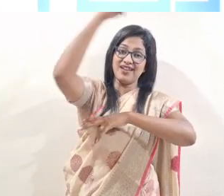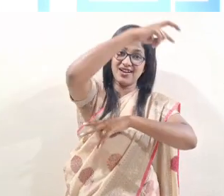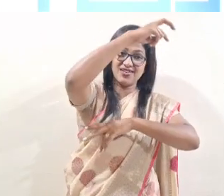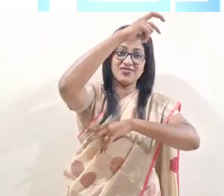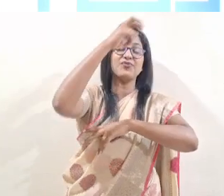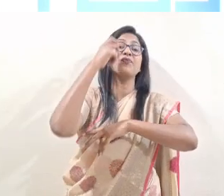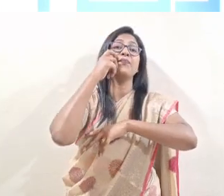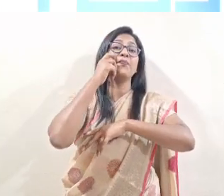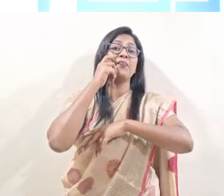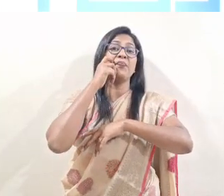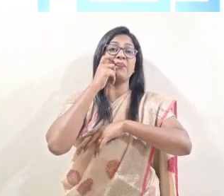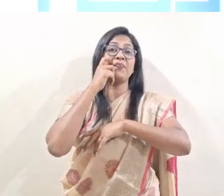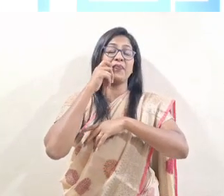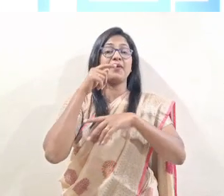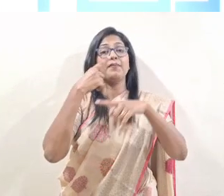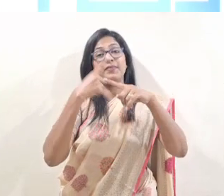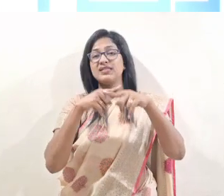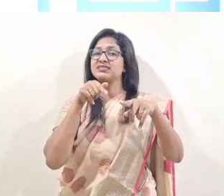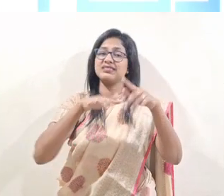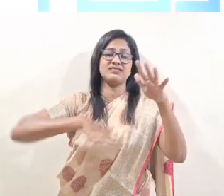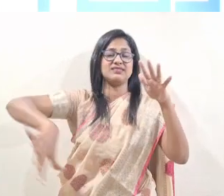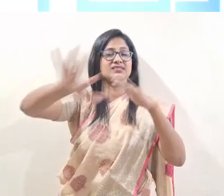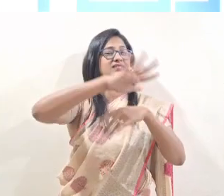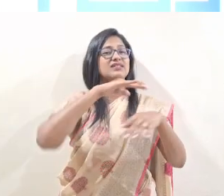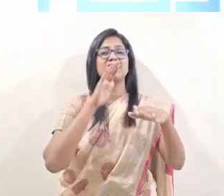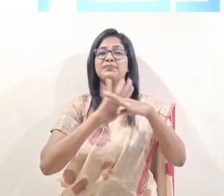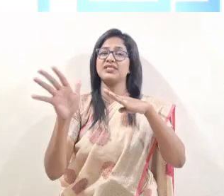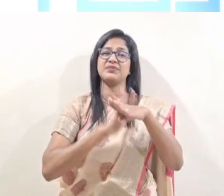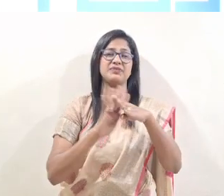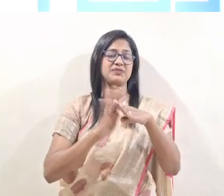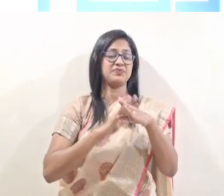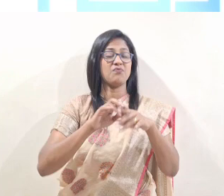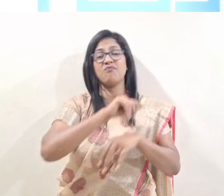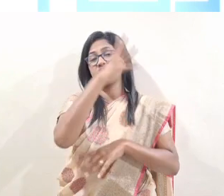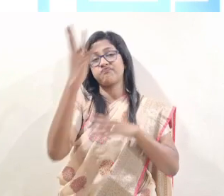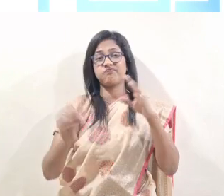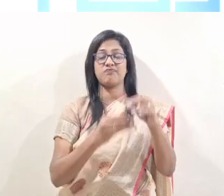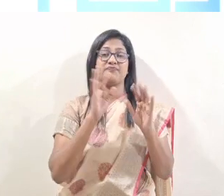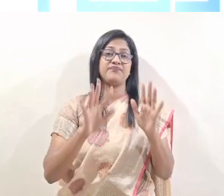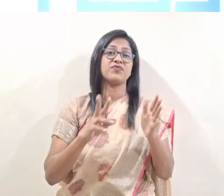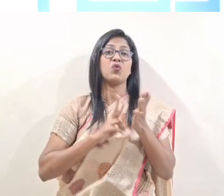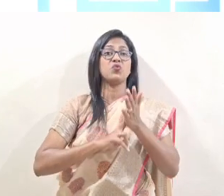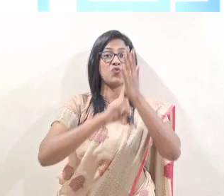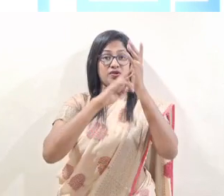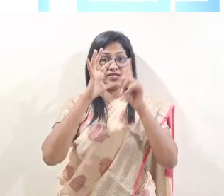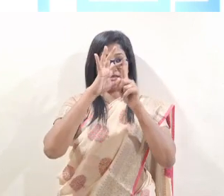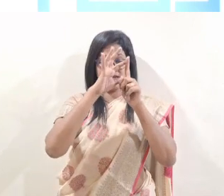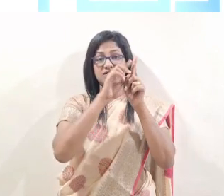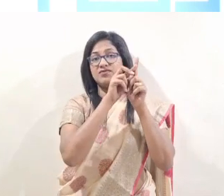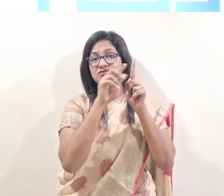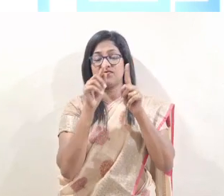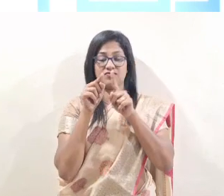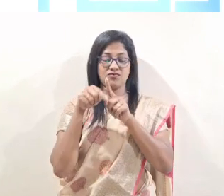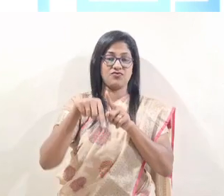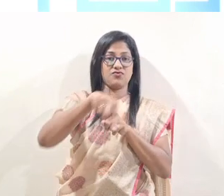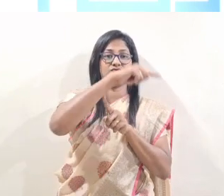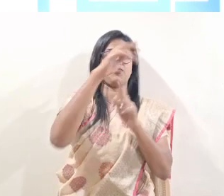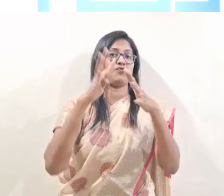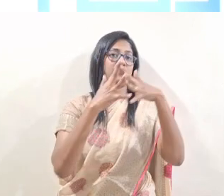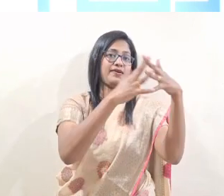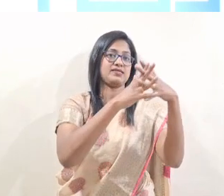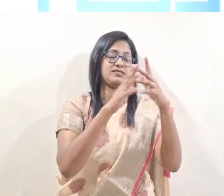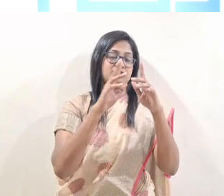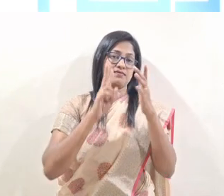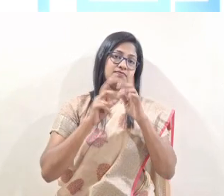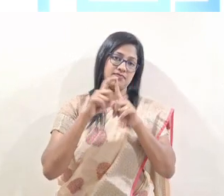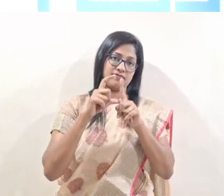flyover, and it has a very busy road which connects North Delhi to West Delhi.